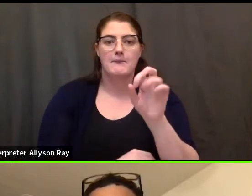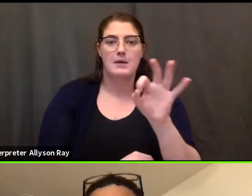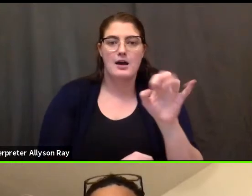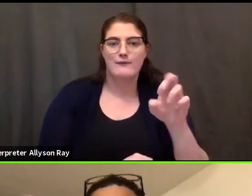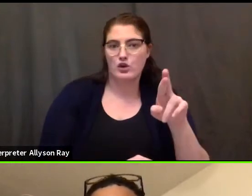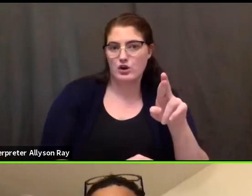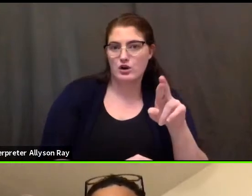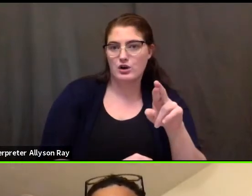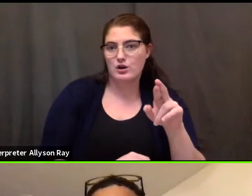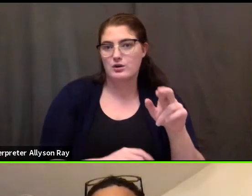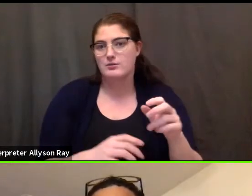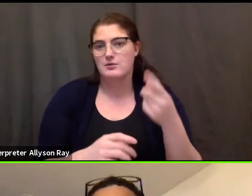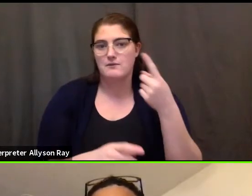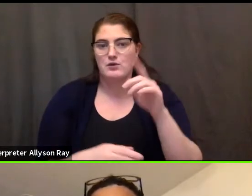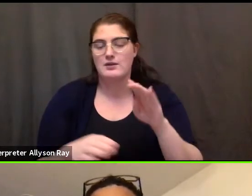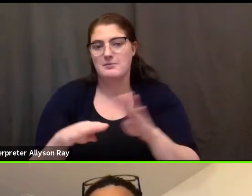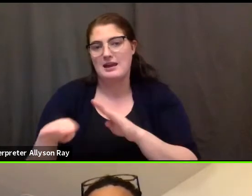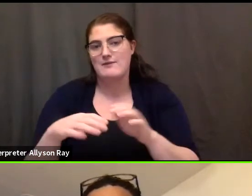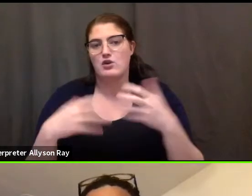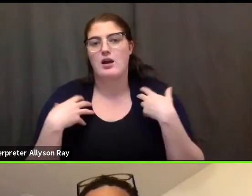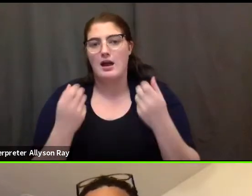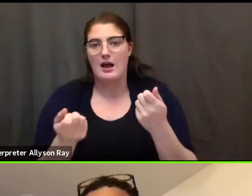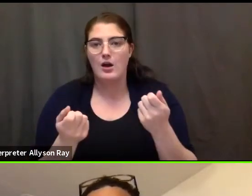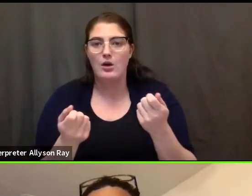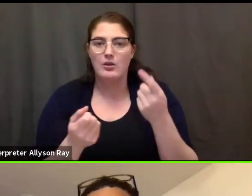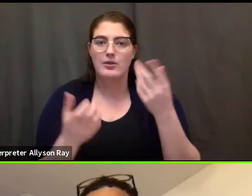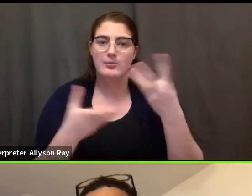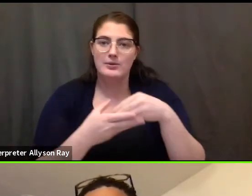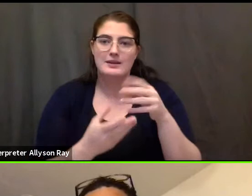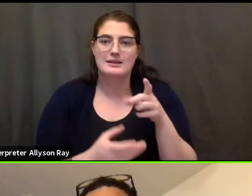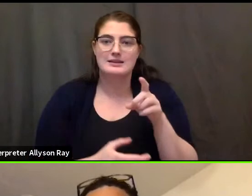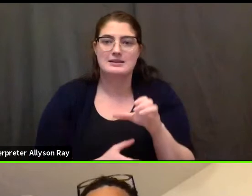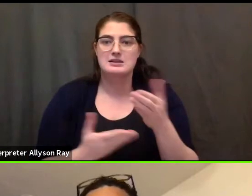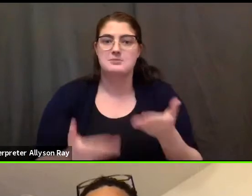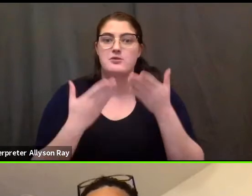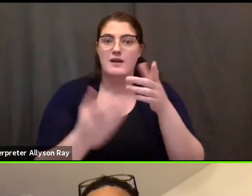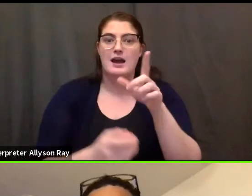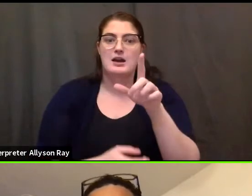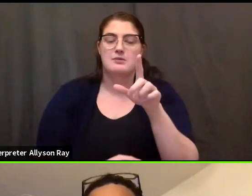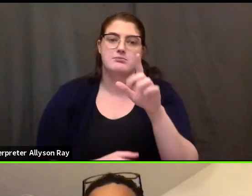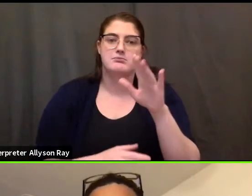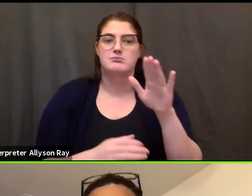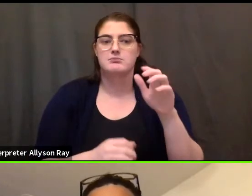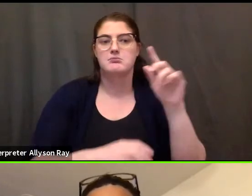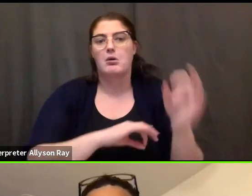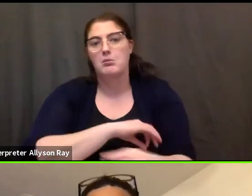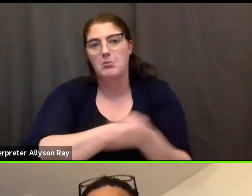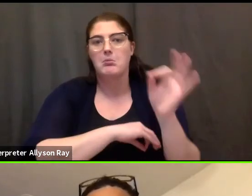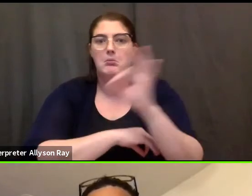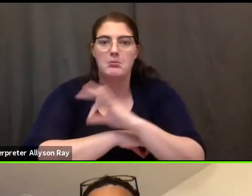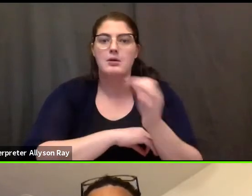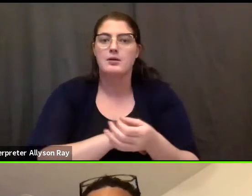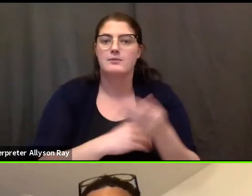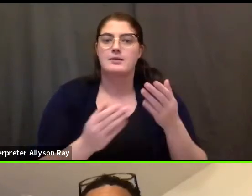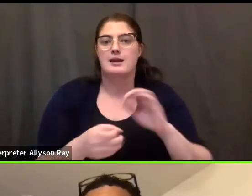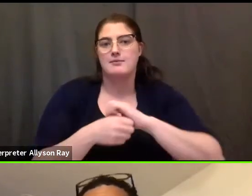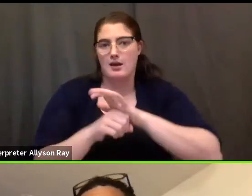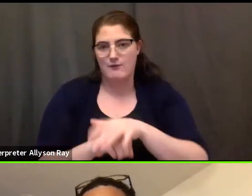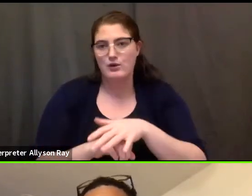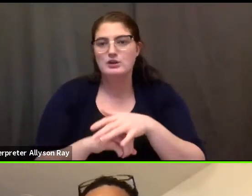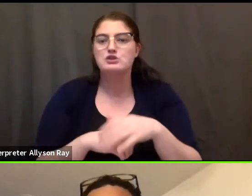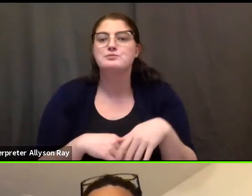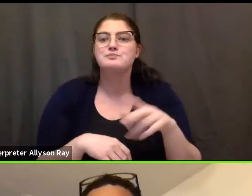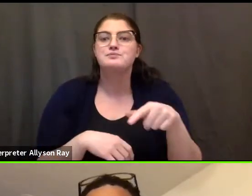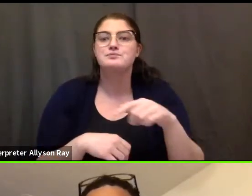health infrastructure that exists in the district in providing 24/7 coverage. Many of our providers have access, are very